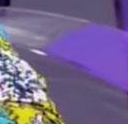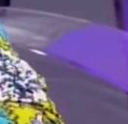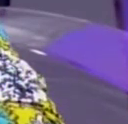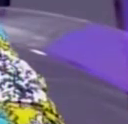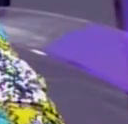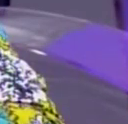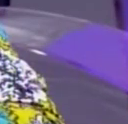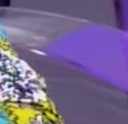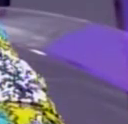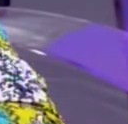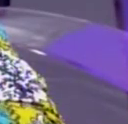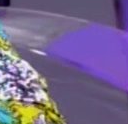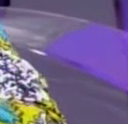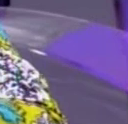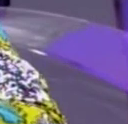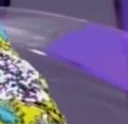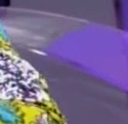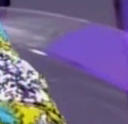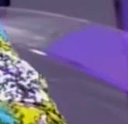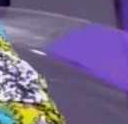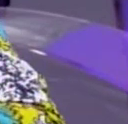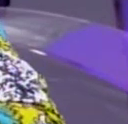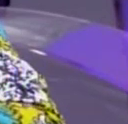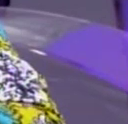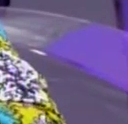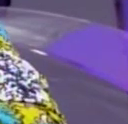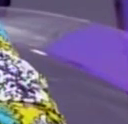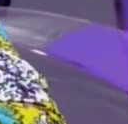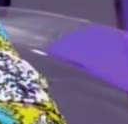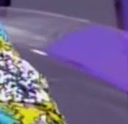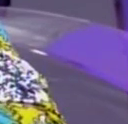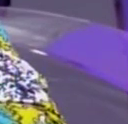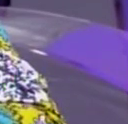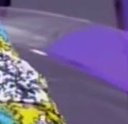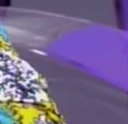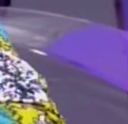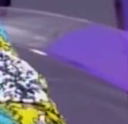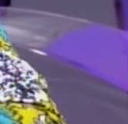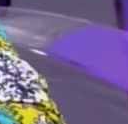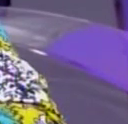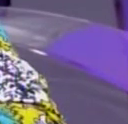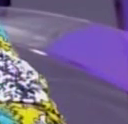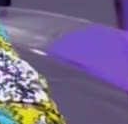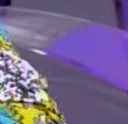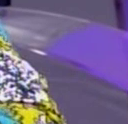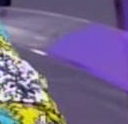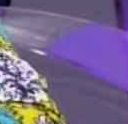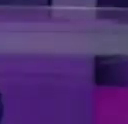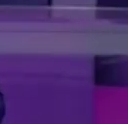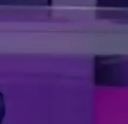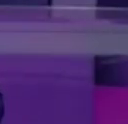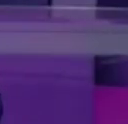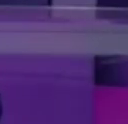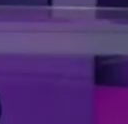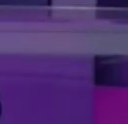do take out insurance, they'll have some kind of relief from the claims that they may put forward. Let's look at this early